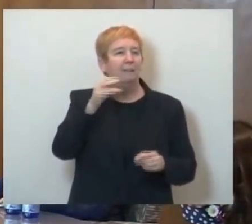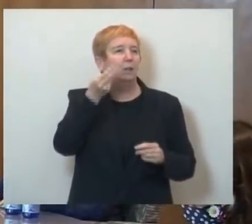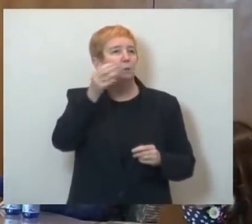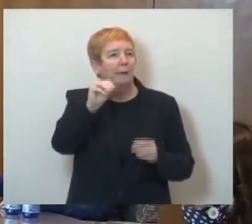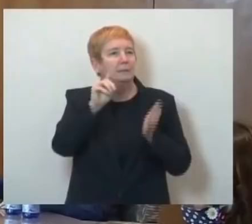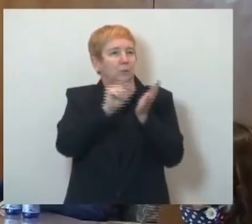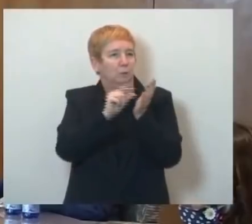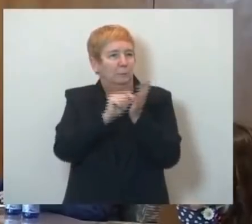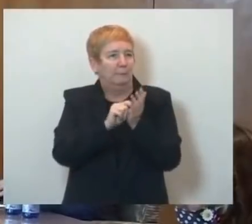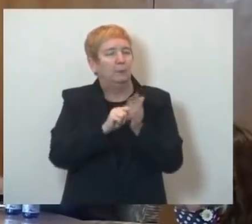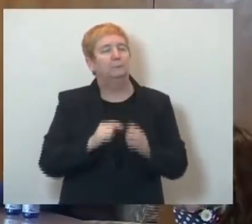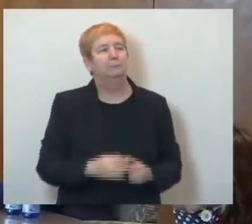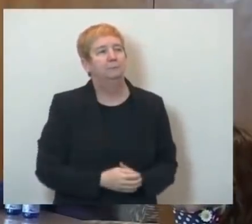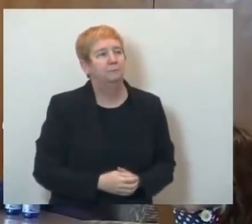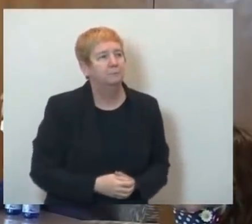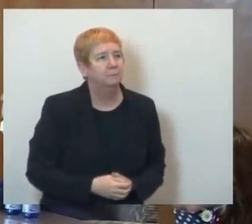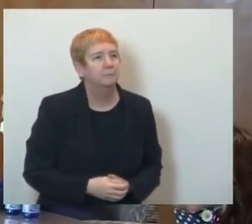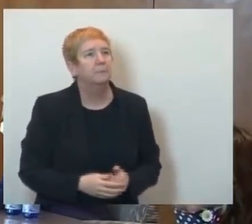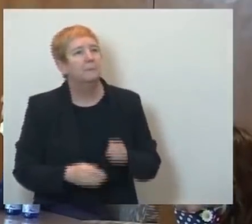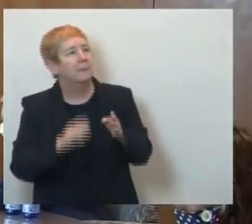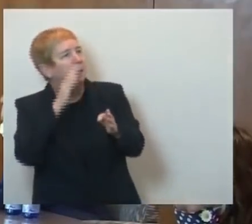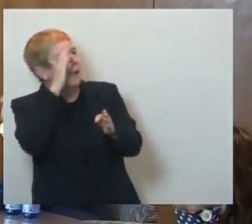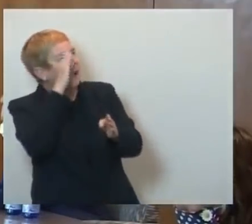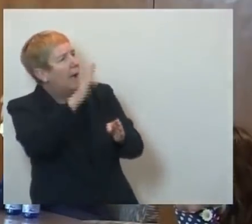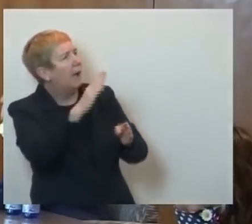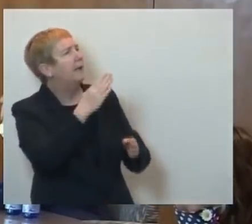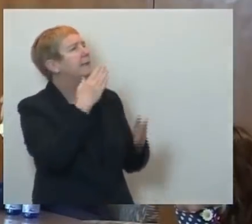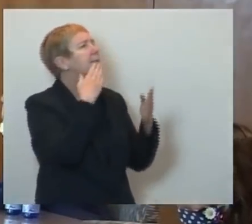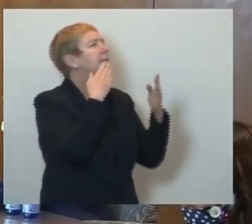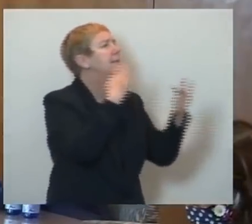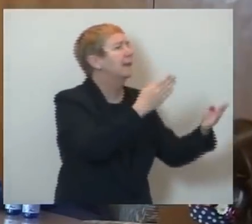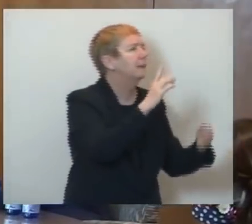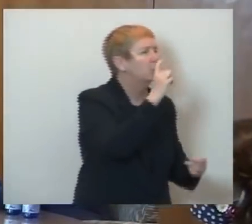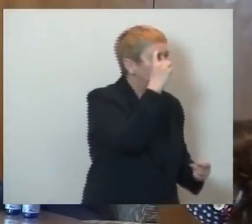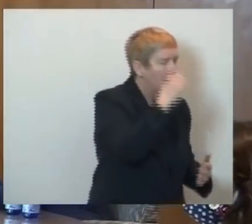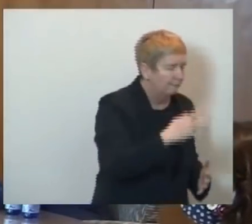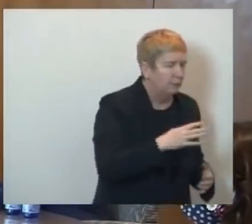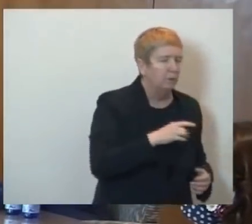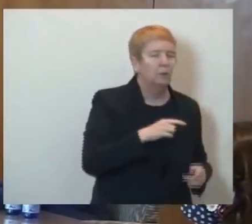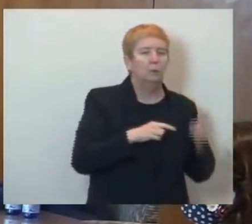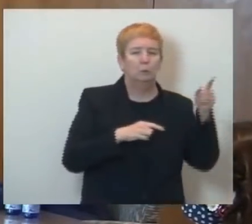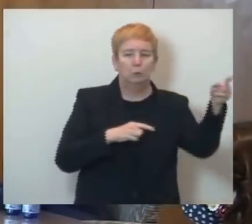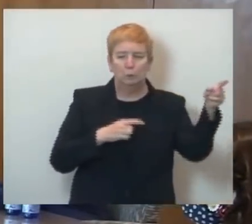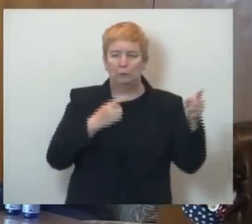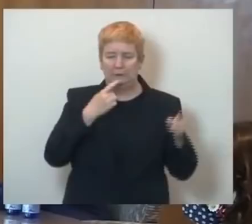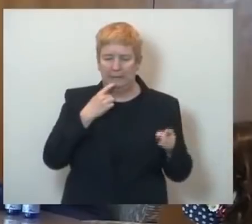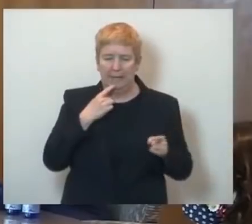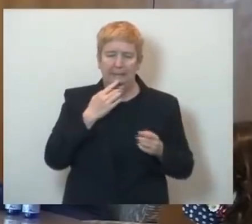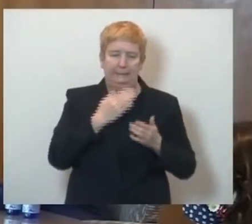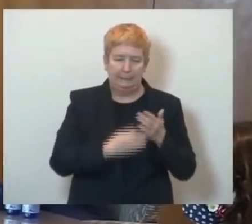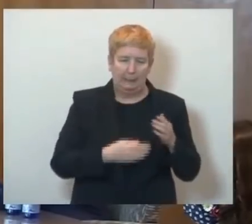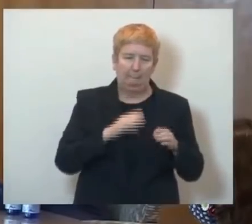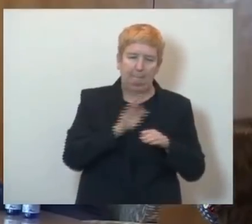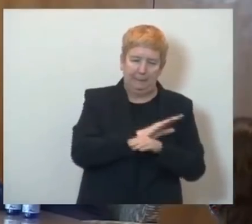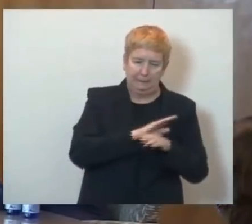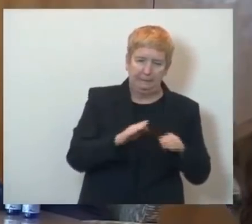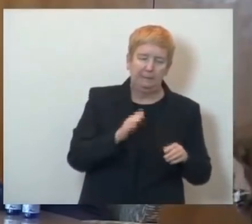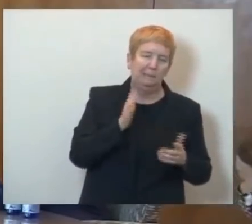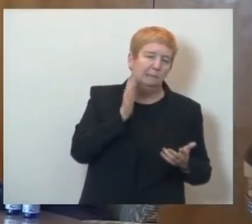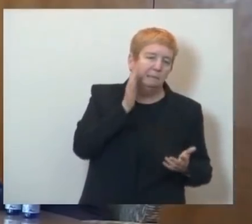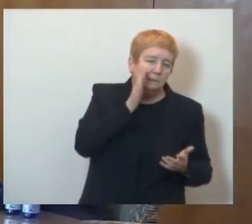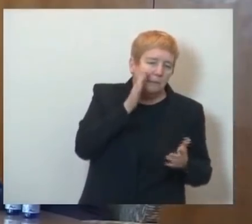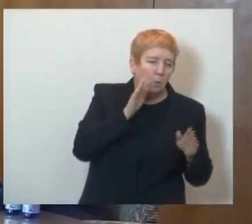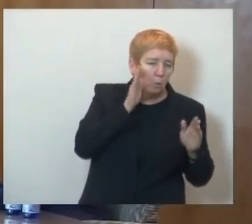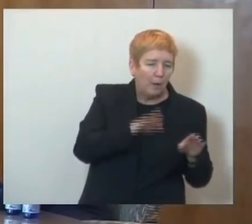ahead. Hi, thank you, Governor. You mentioned reopening some businesses again at limited